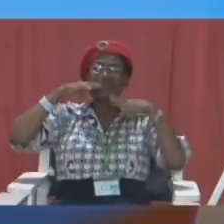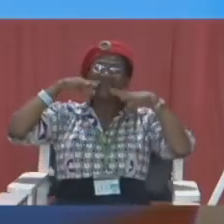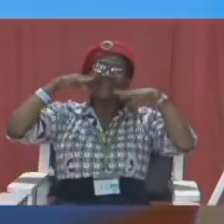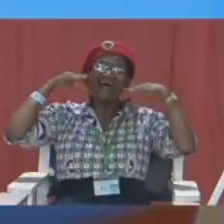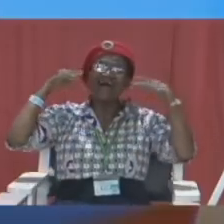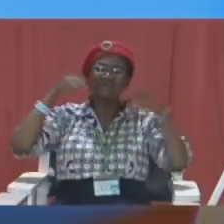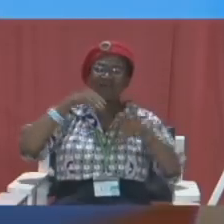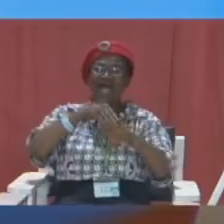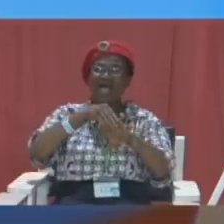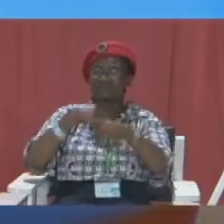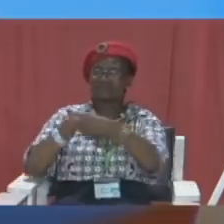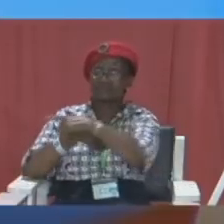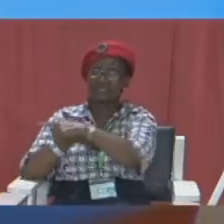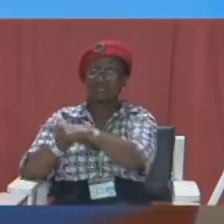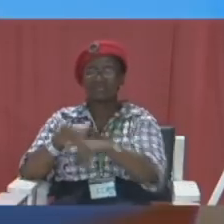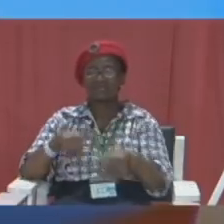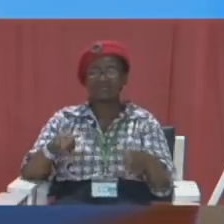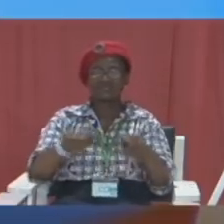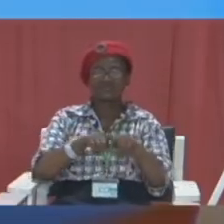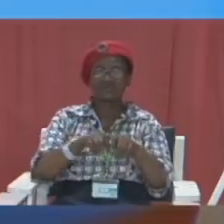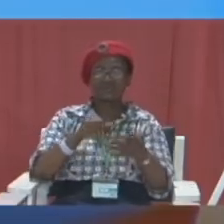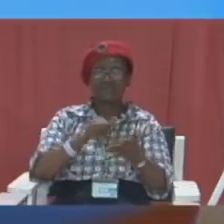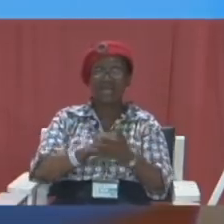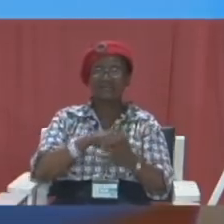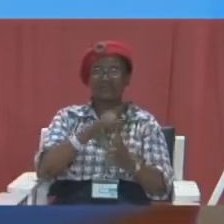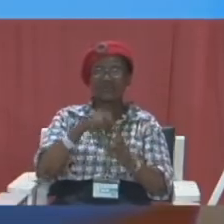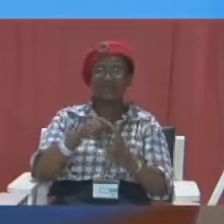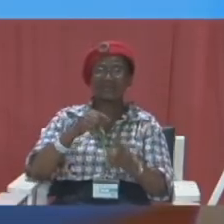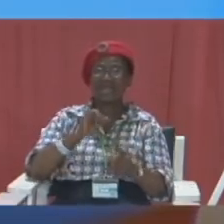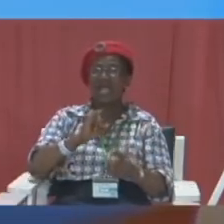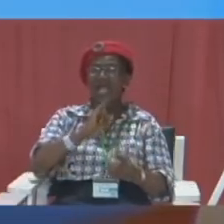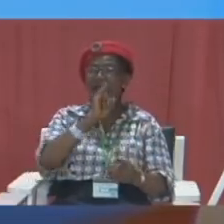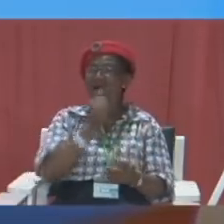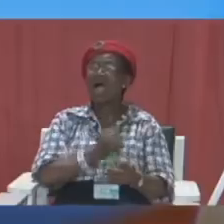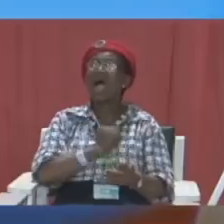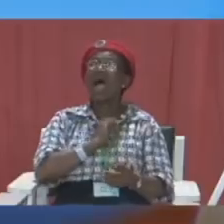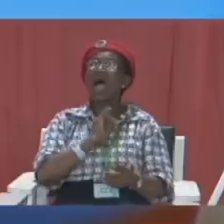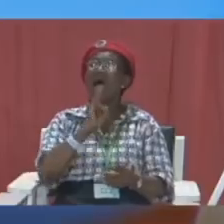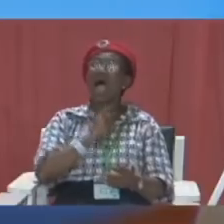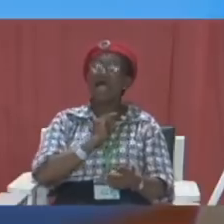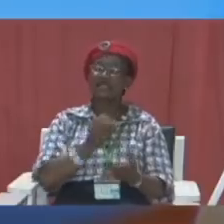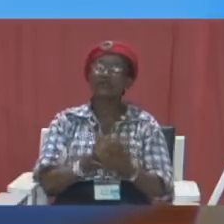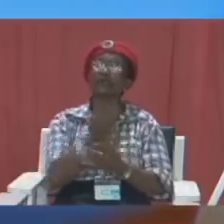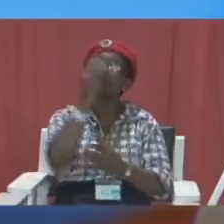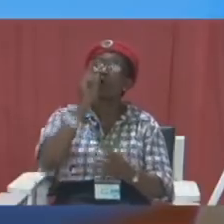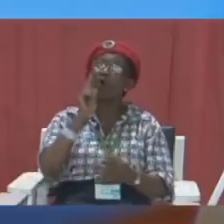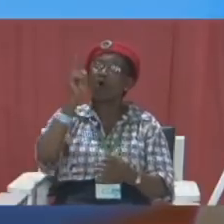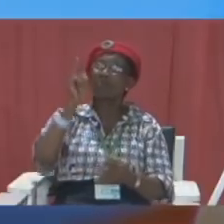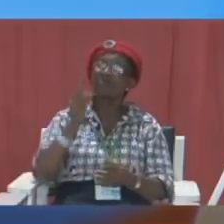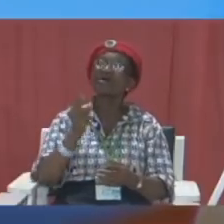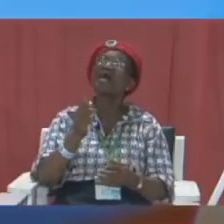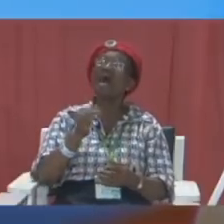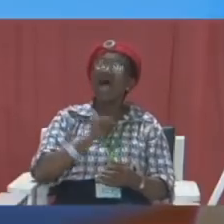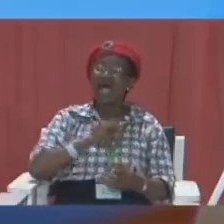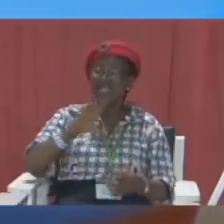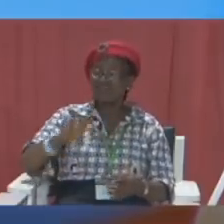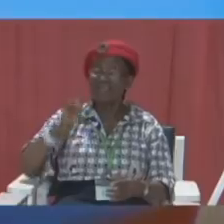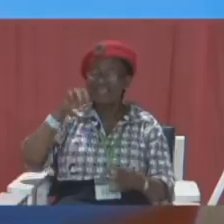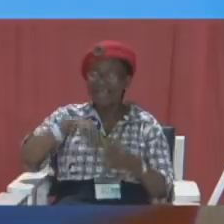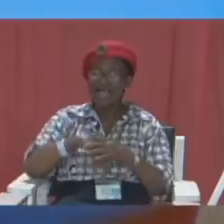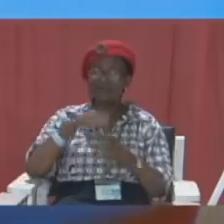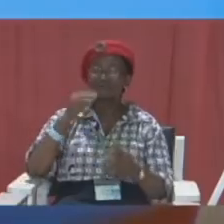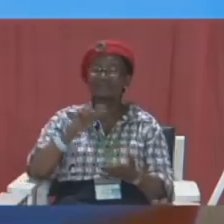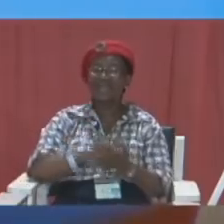me. So that when I grew up, I discovered that there are some testimony. Just keep it to yourself. Zimbabwe, what that